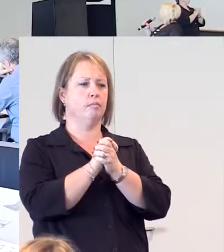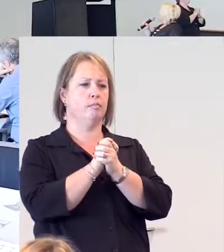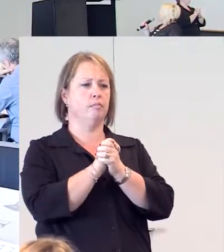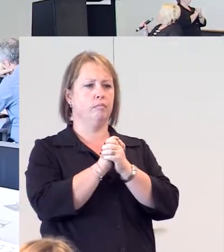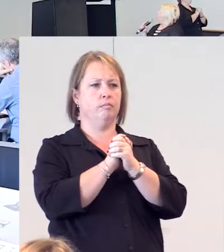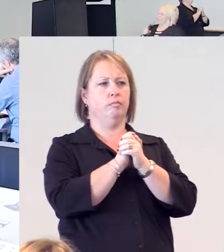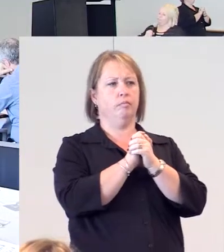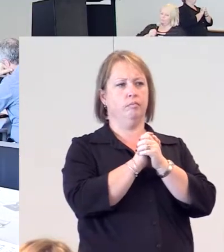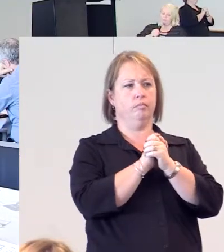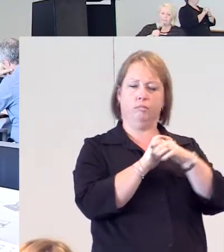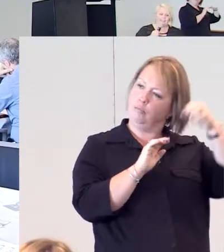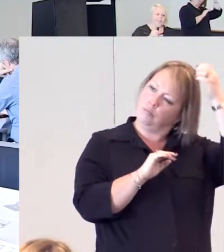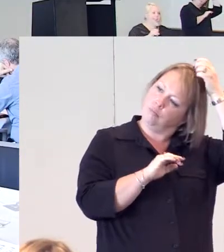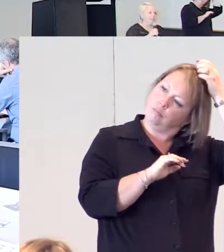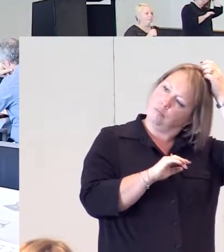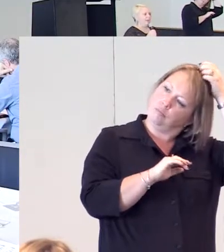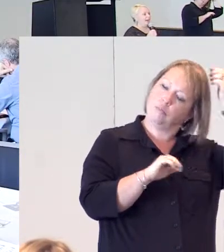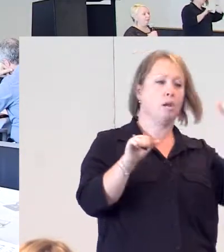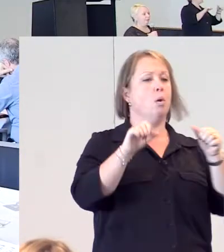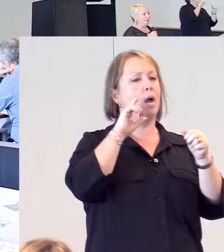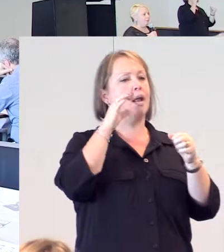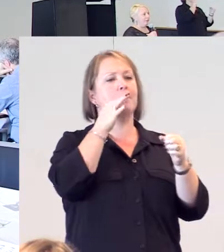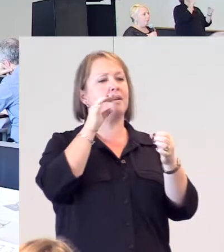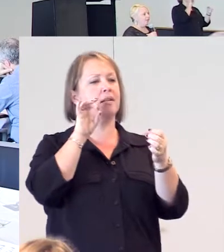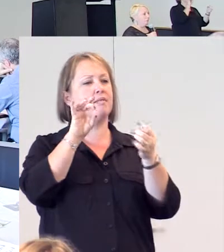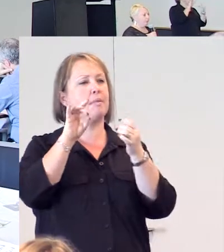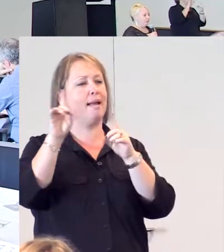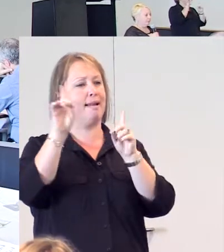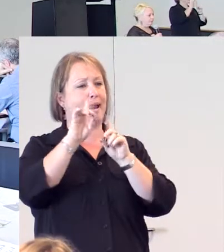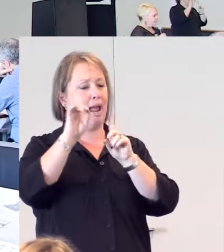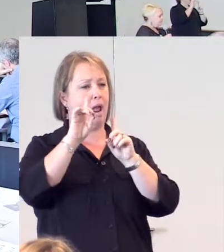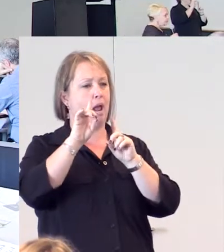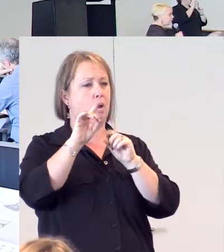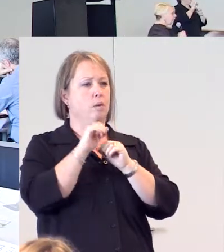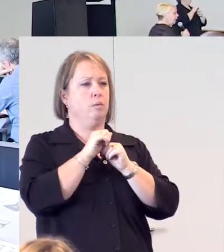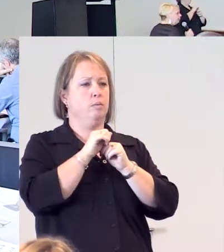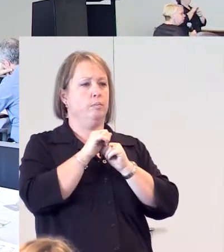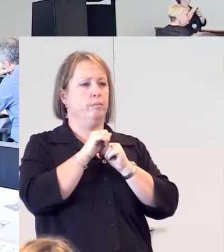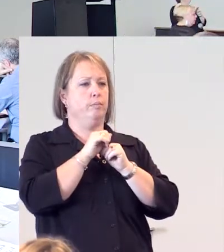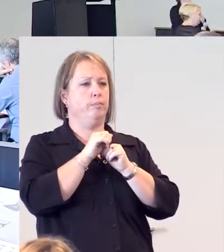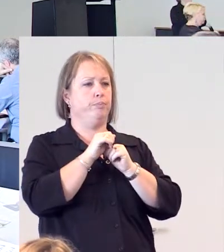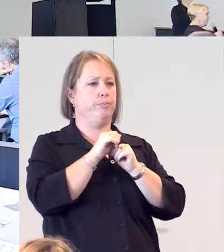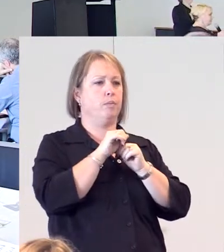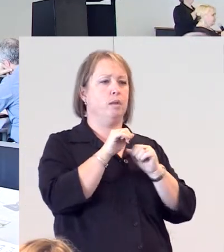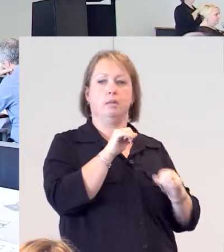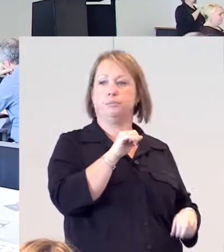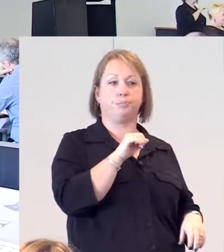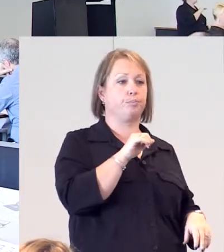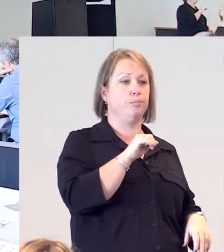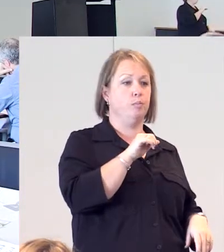now. So what we're going to do is we're going to get each table to feed back 1 question. It'll be